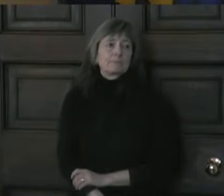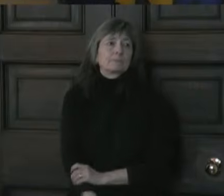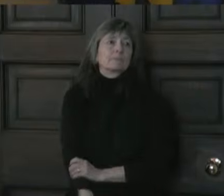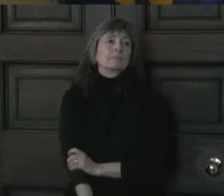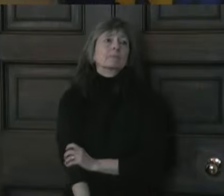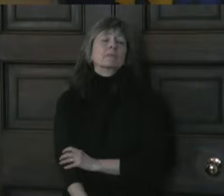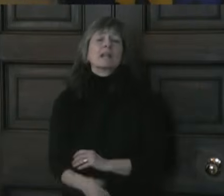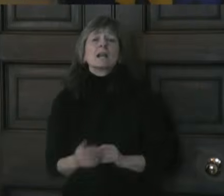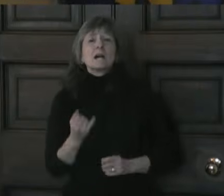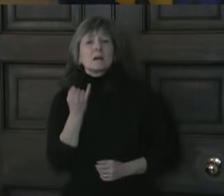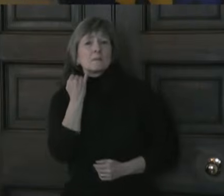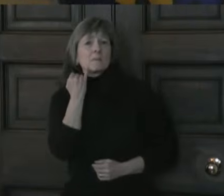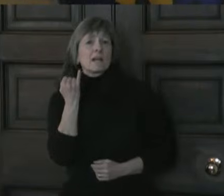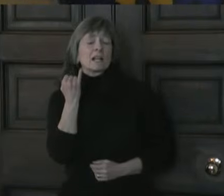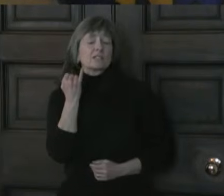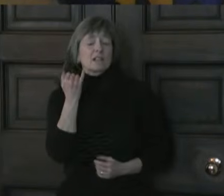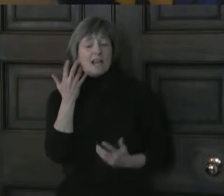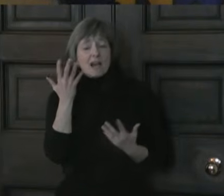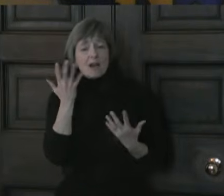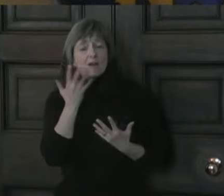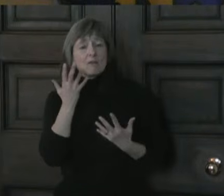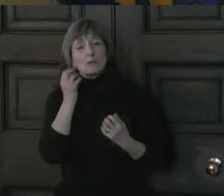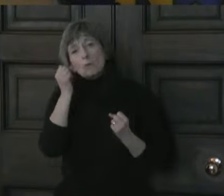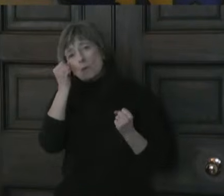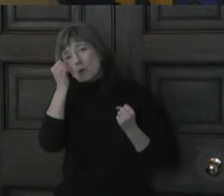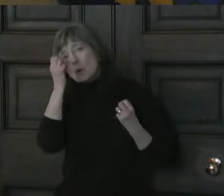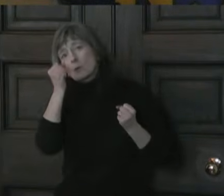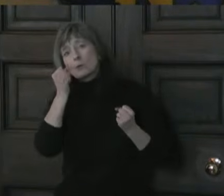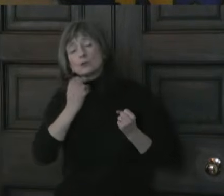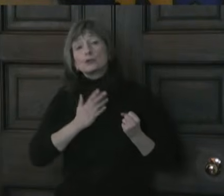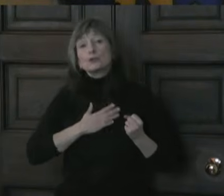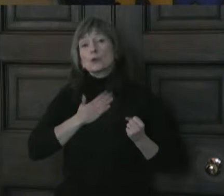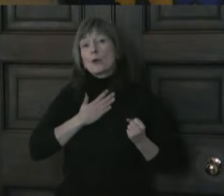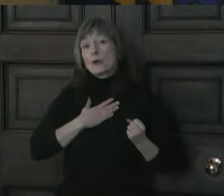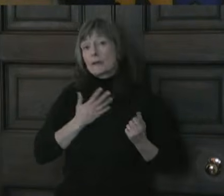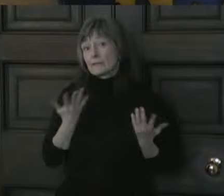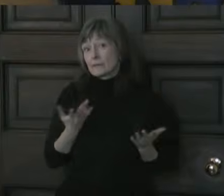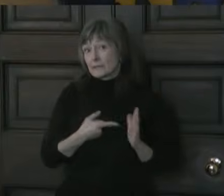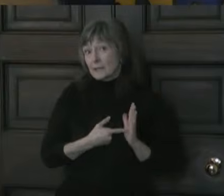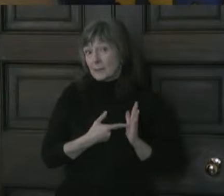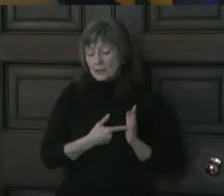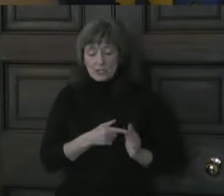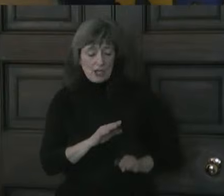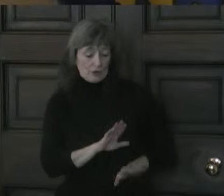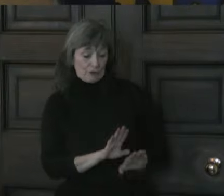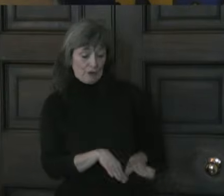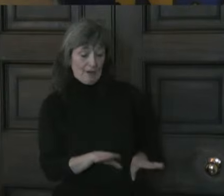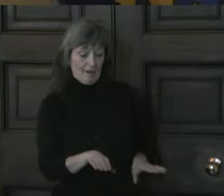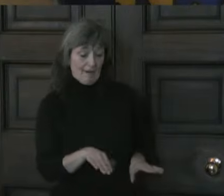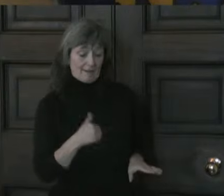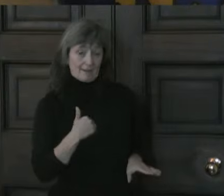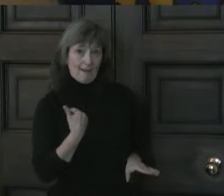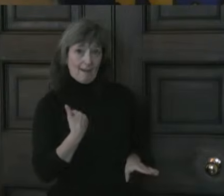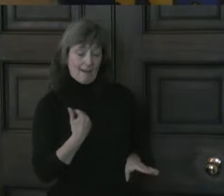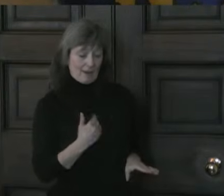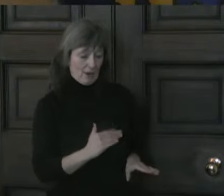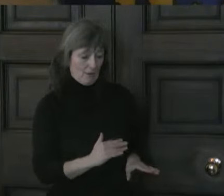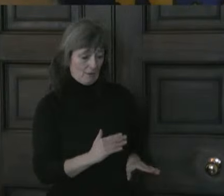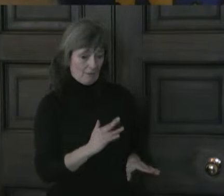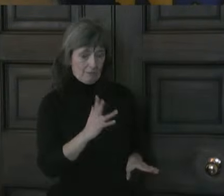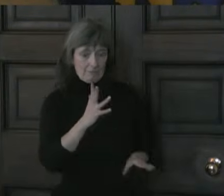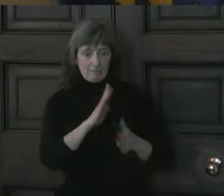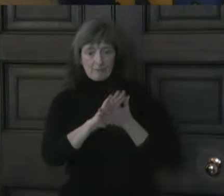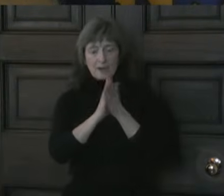imagine the complete amazement and joy that a child, now an athlete, felt when for the first